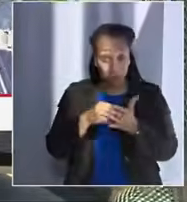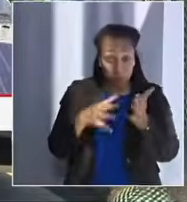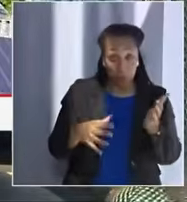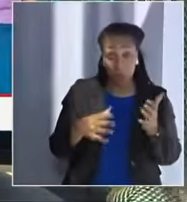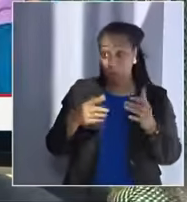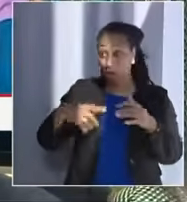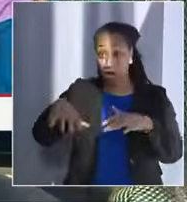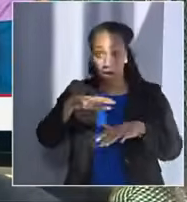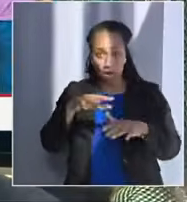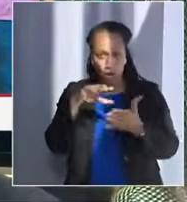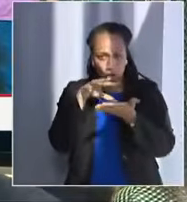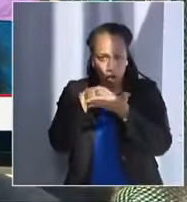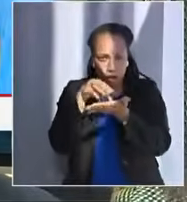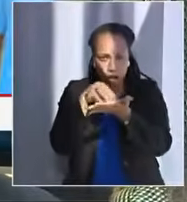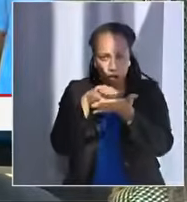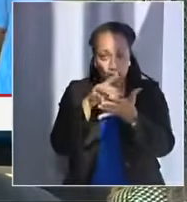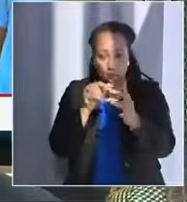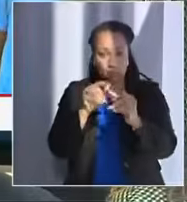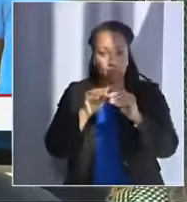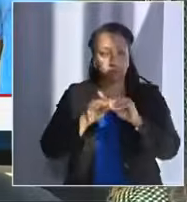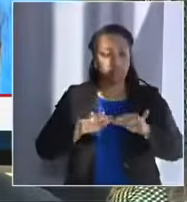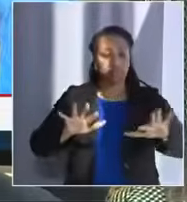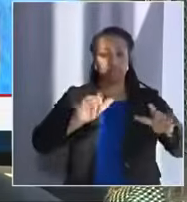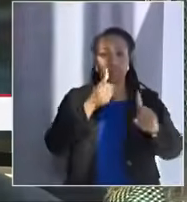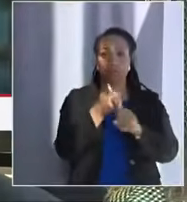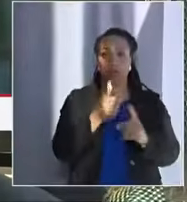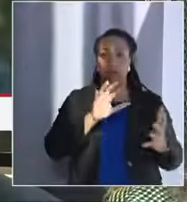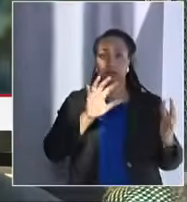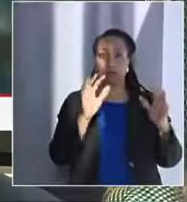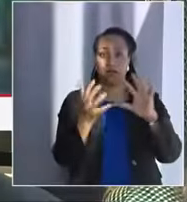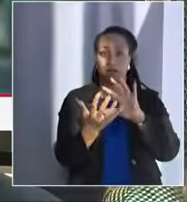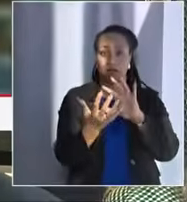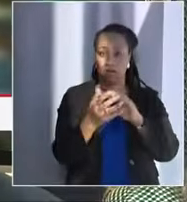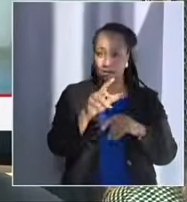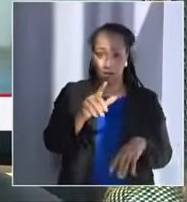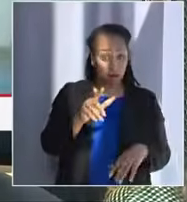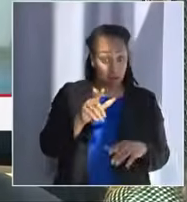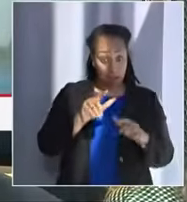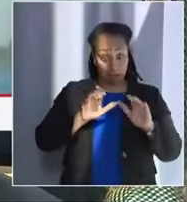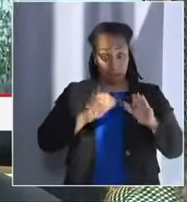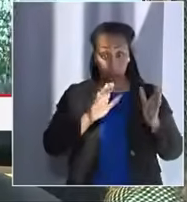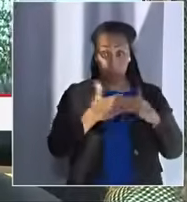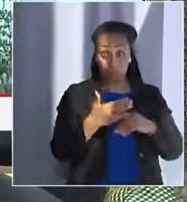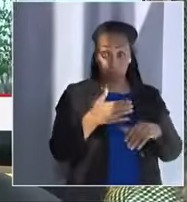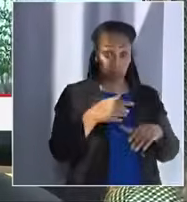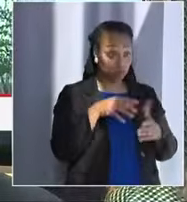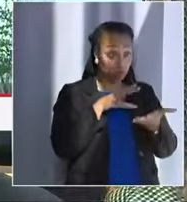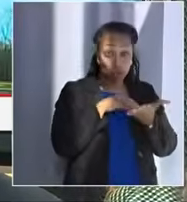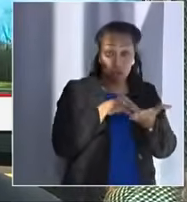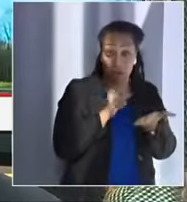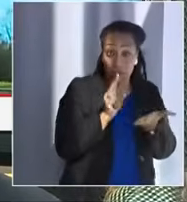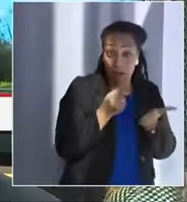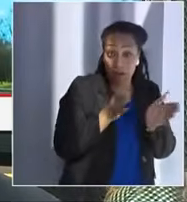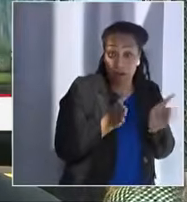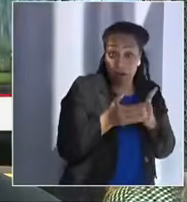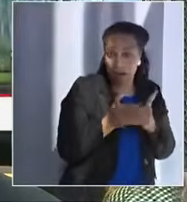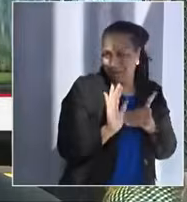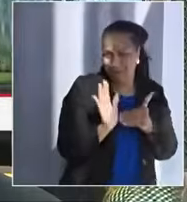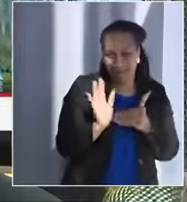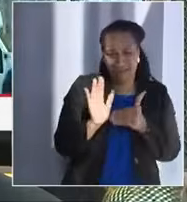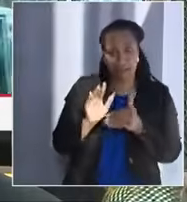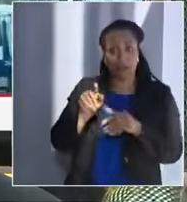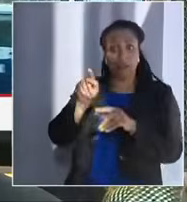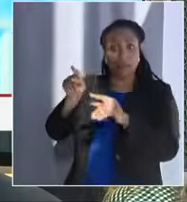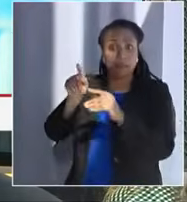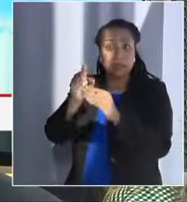Because education isn't confined to a classroom. It happens in the city, in the world, in the moments that challenge and inspire